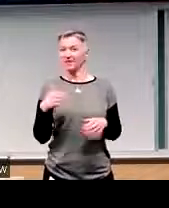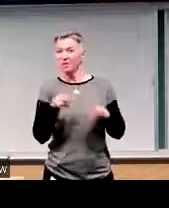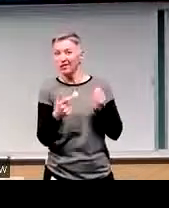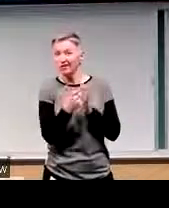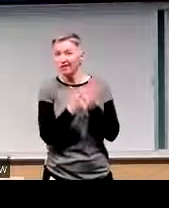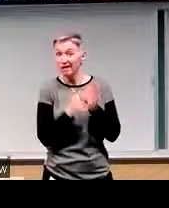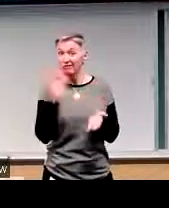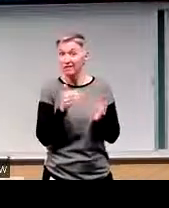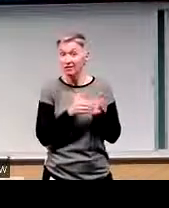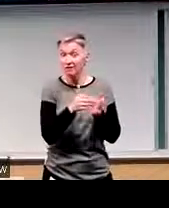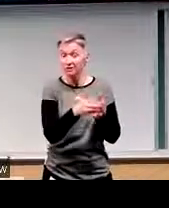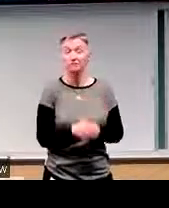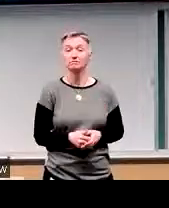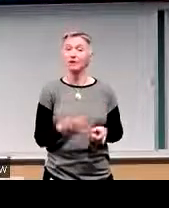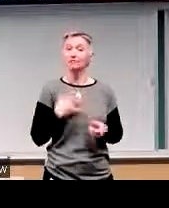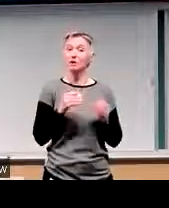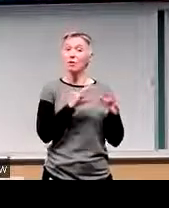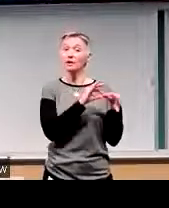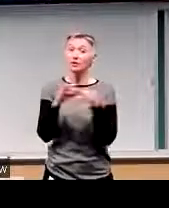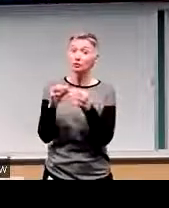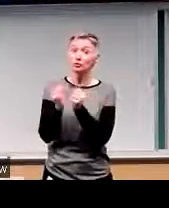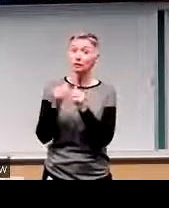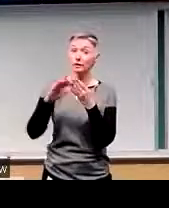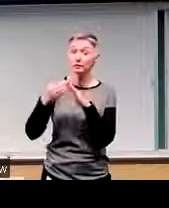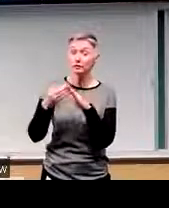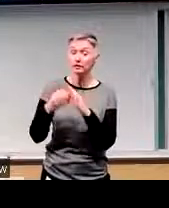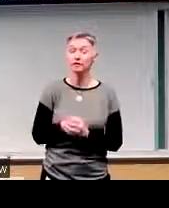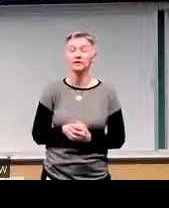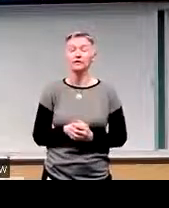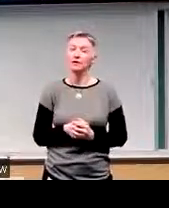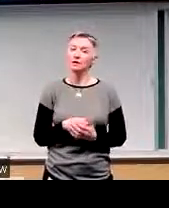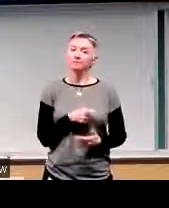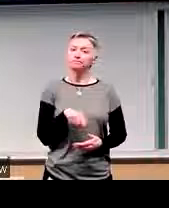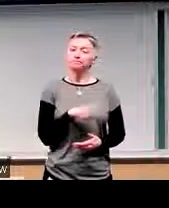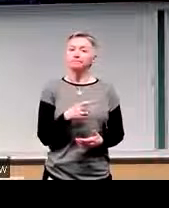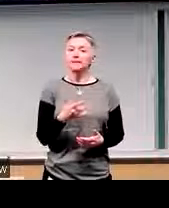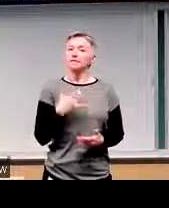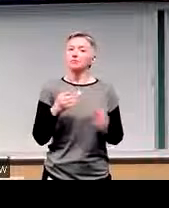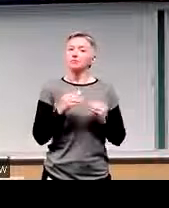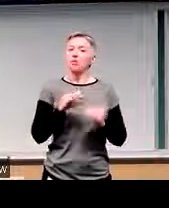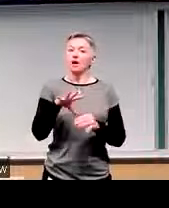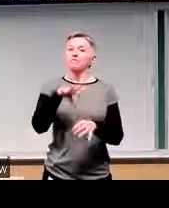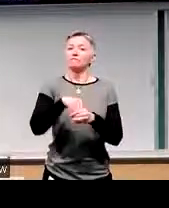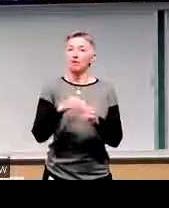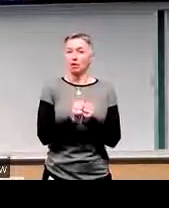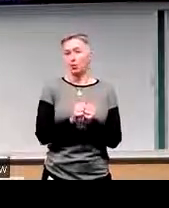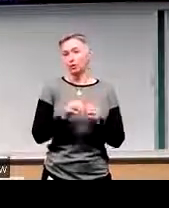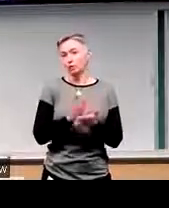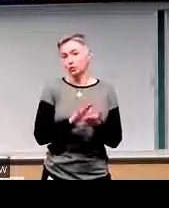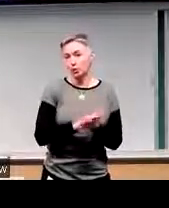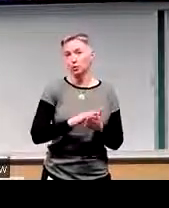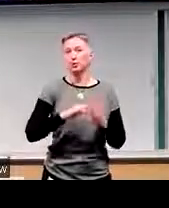a stronger sense of connection to the community, and greater involvement in school and